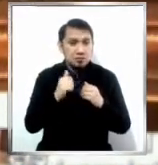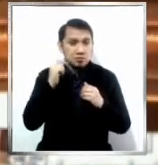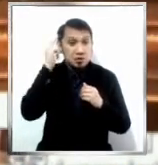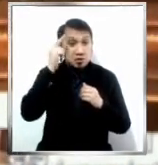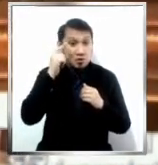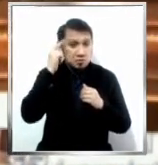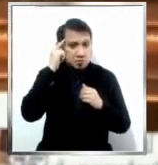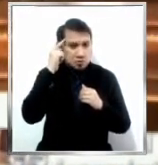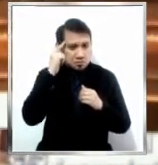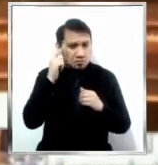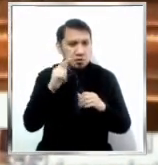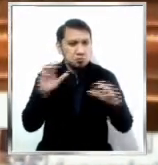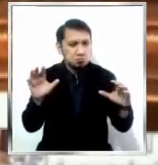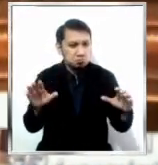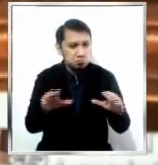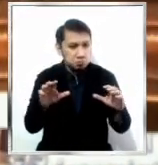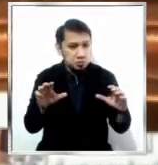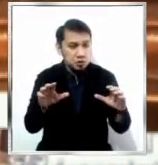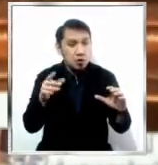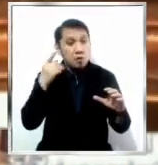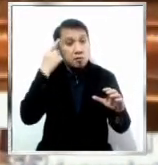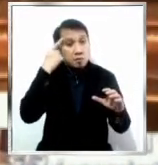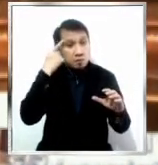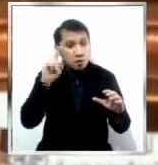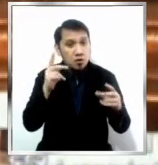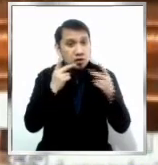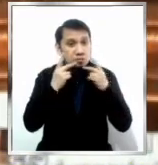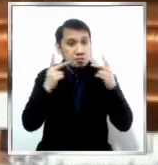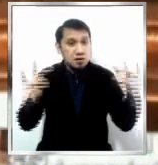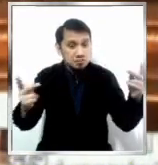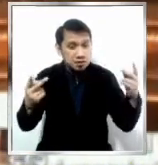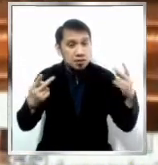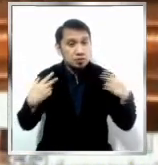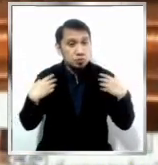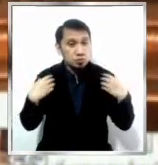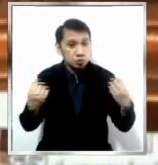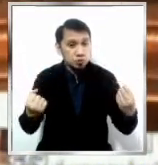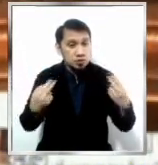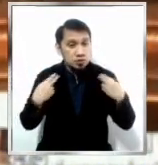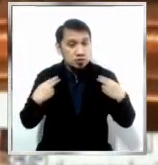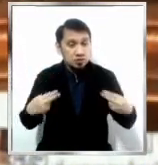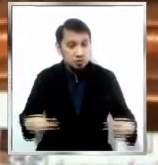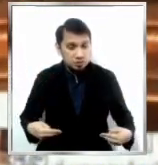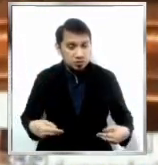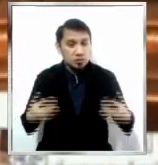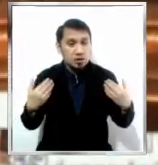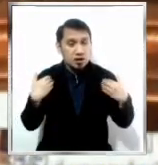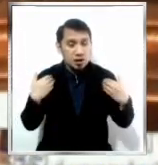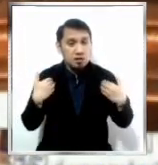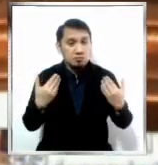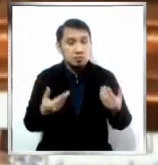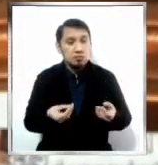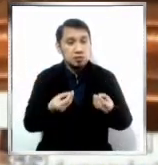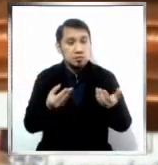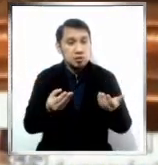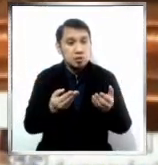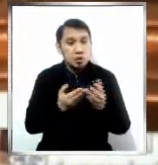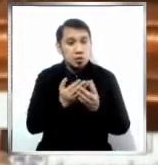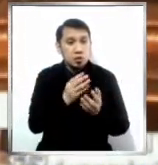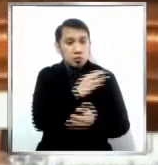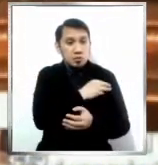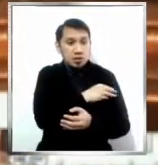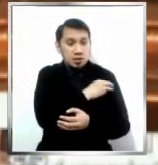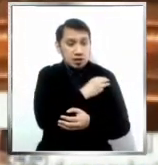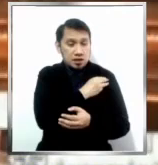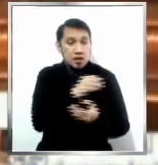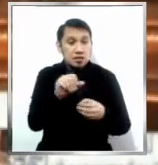best interest of public health and the crucial data provided by medical science paid off. Ito